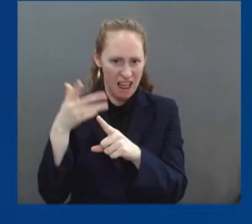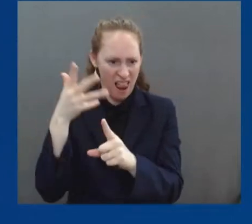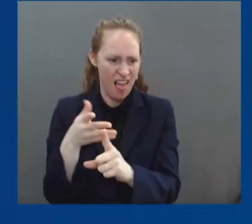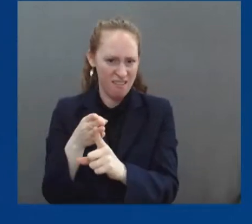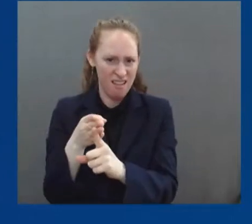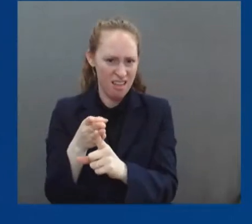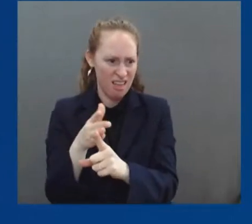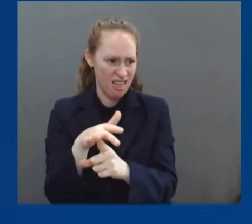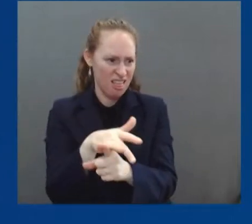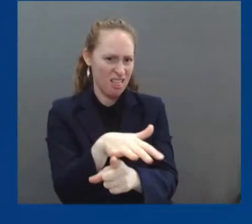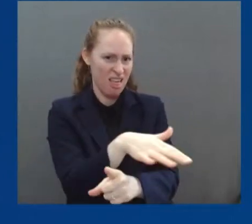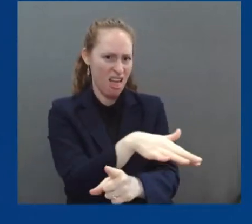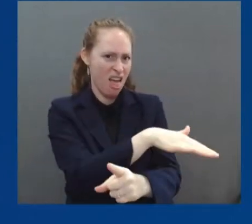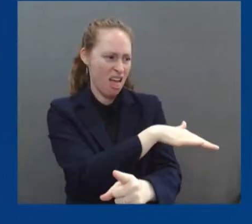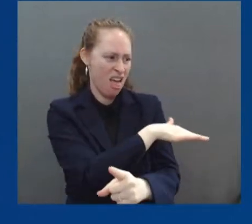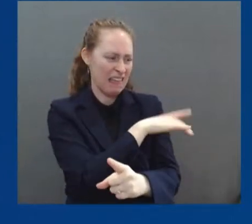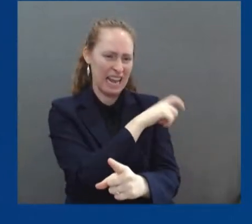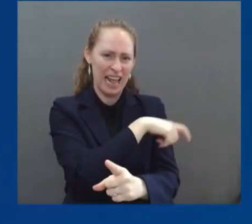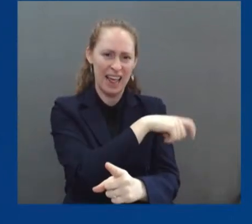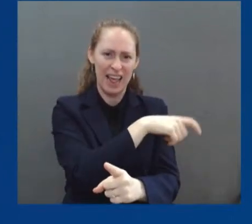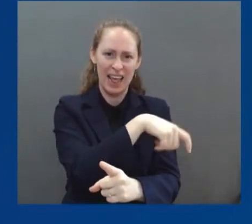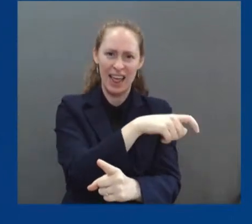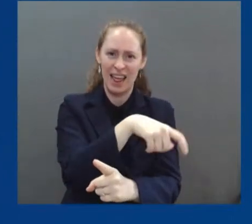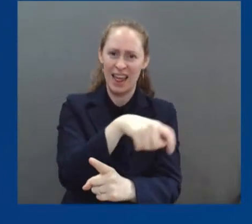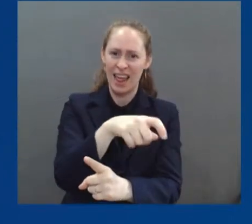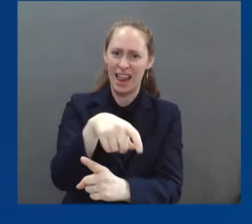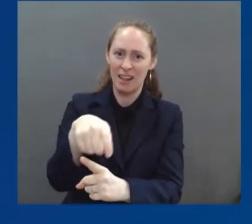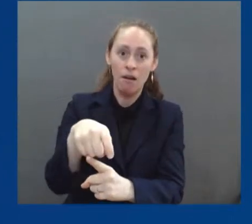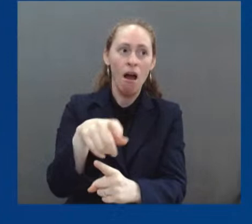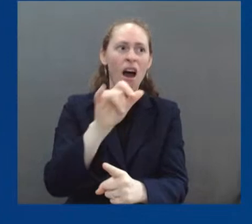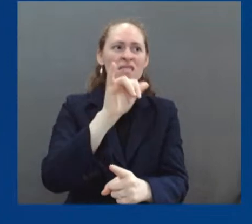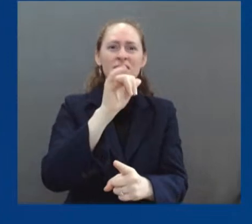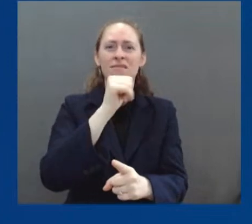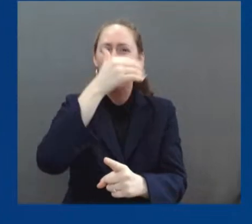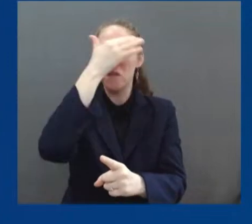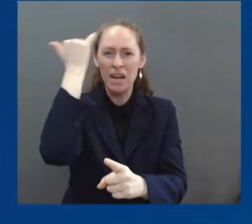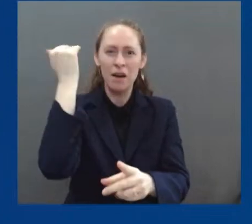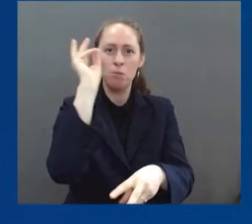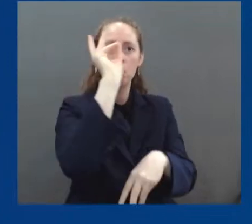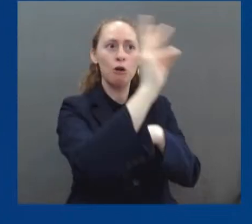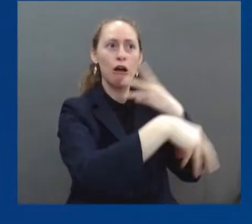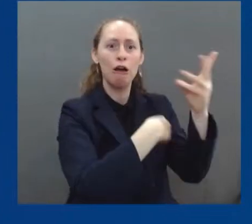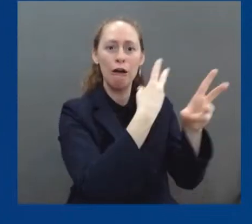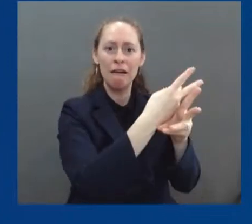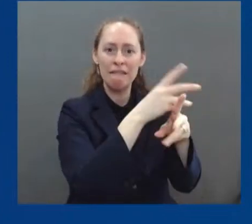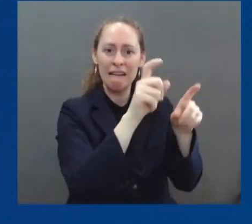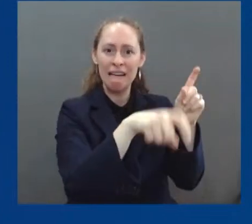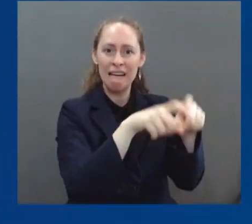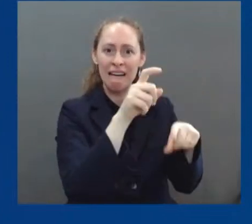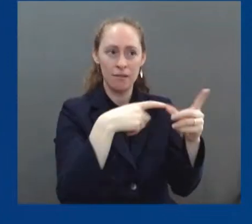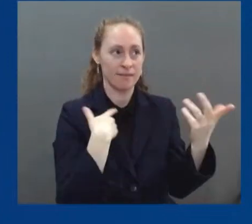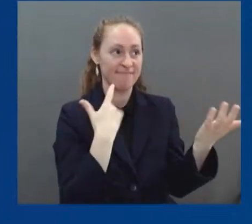funding in the $10 billion. So every dollar we requested is critical to both